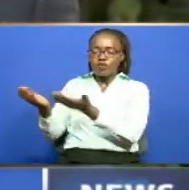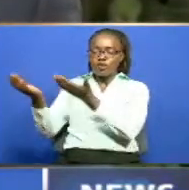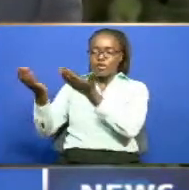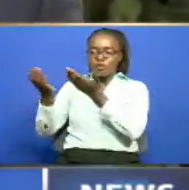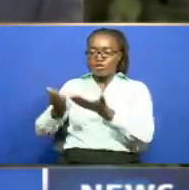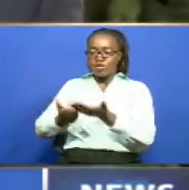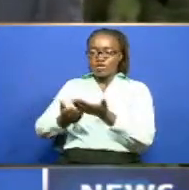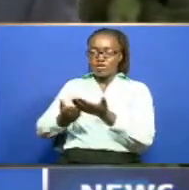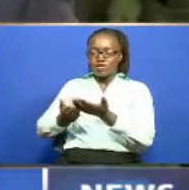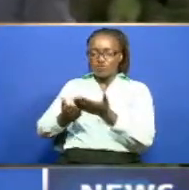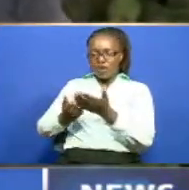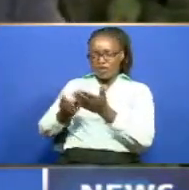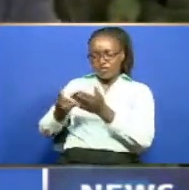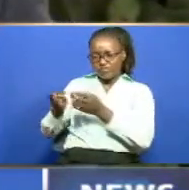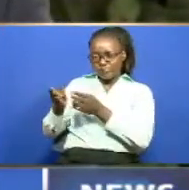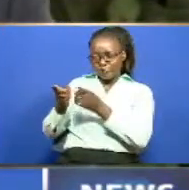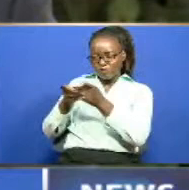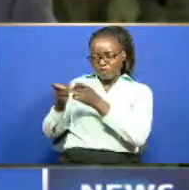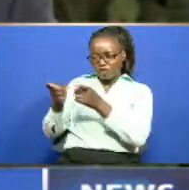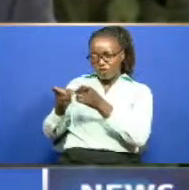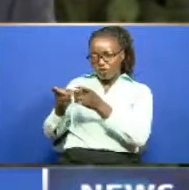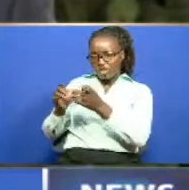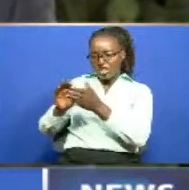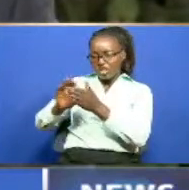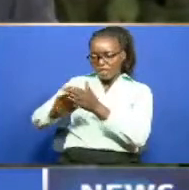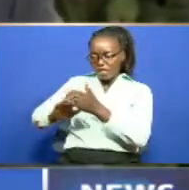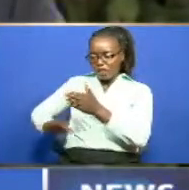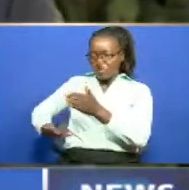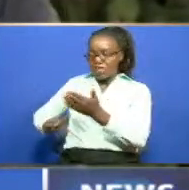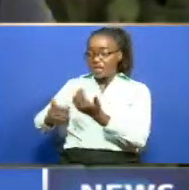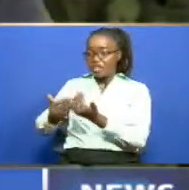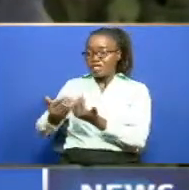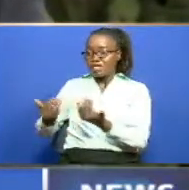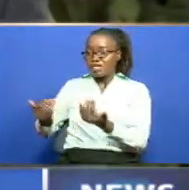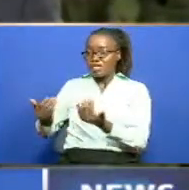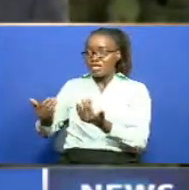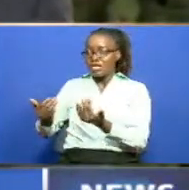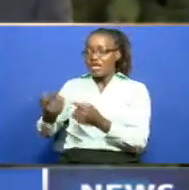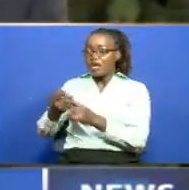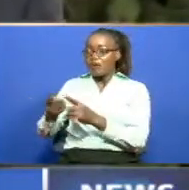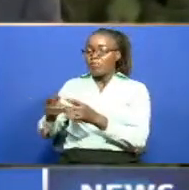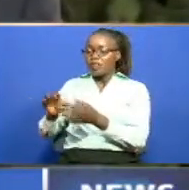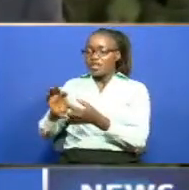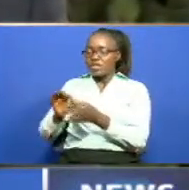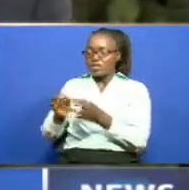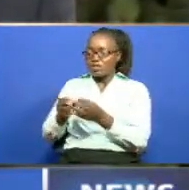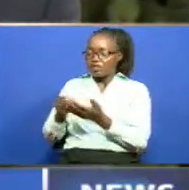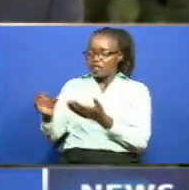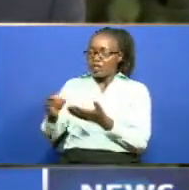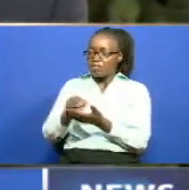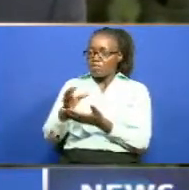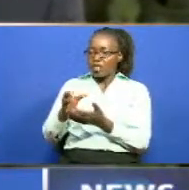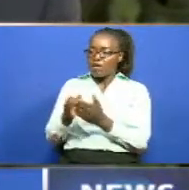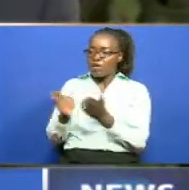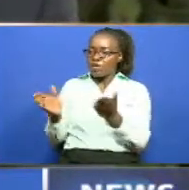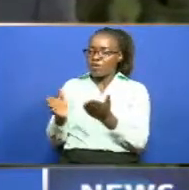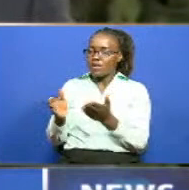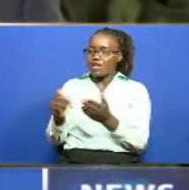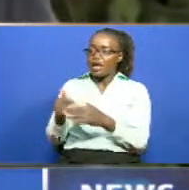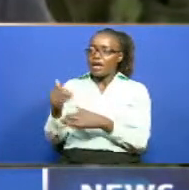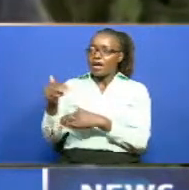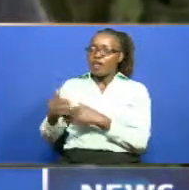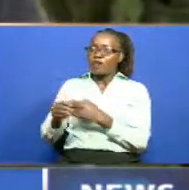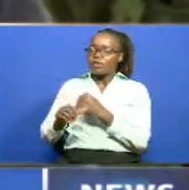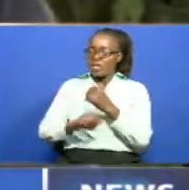bit constrained, some delays in goods, but thankfully I think supply chains opened up pretty quickly. Even after China had closed down